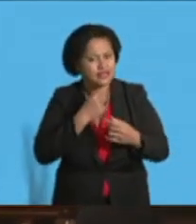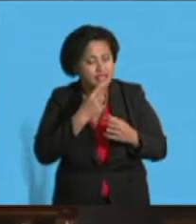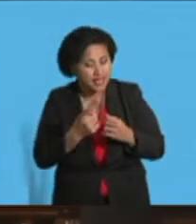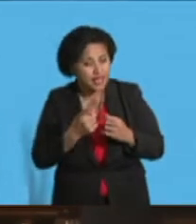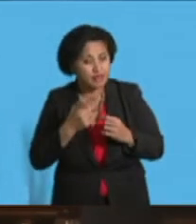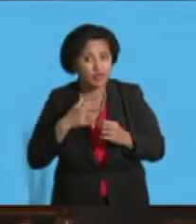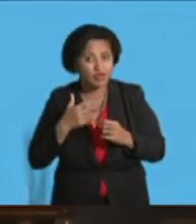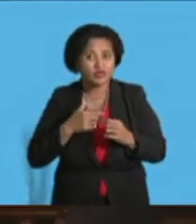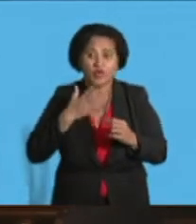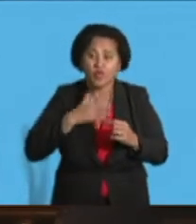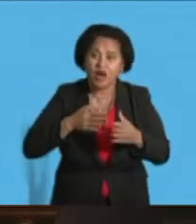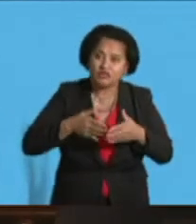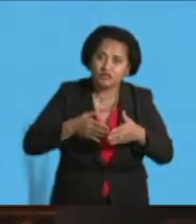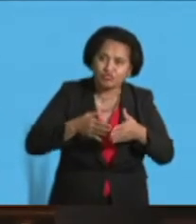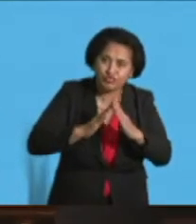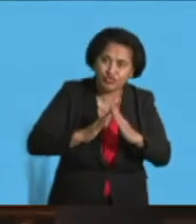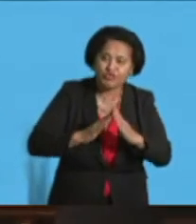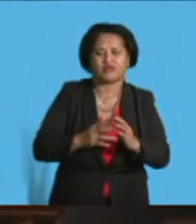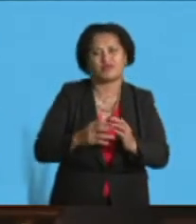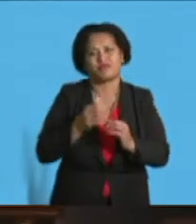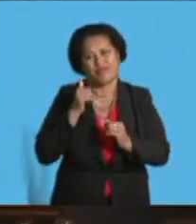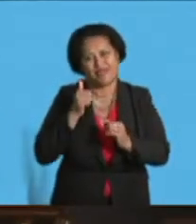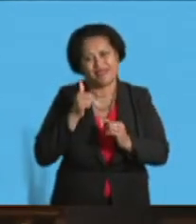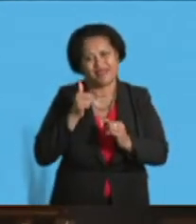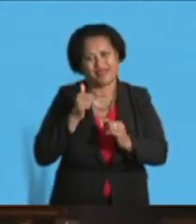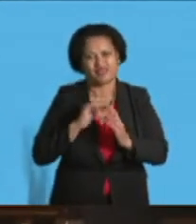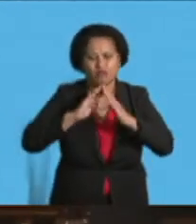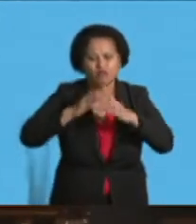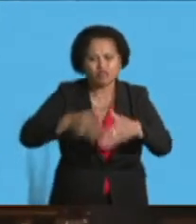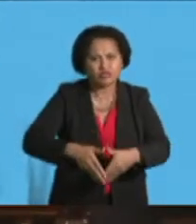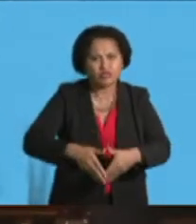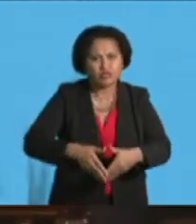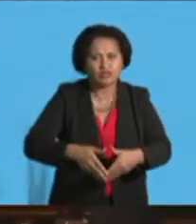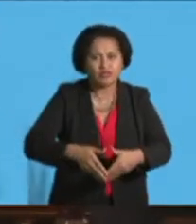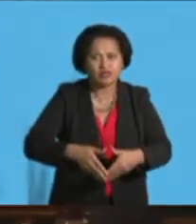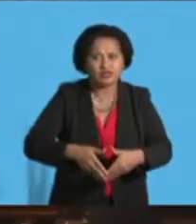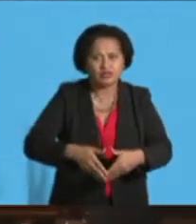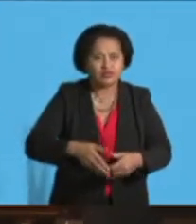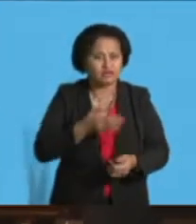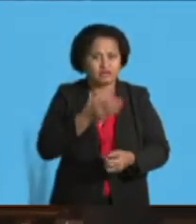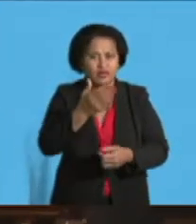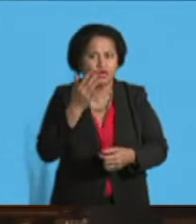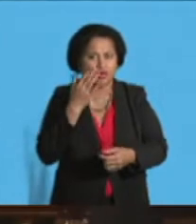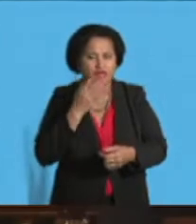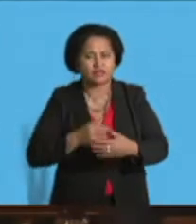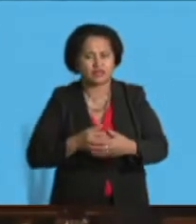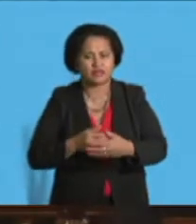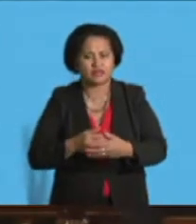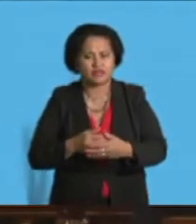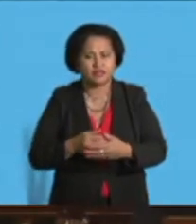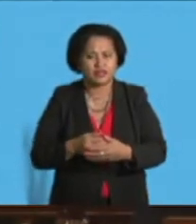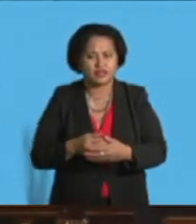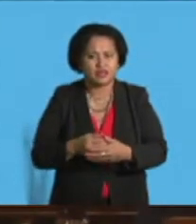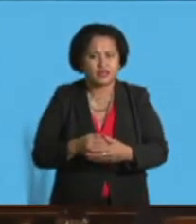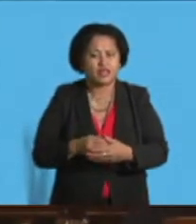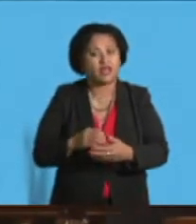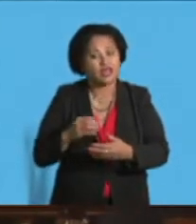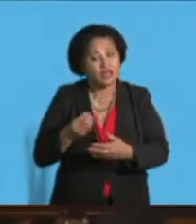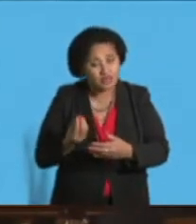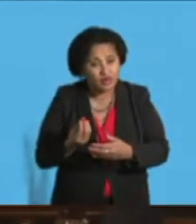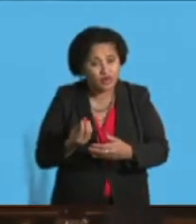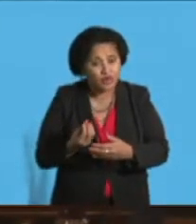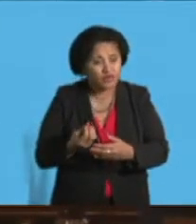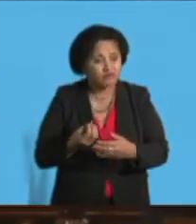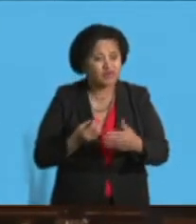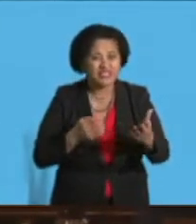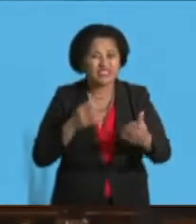we are reviving an industry that he tried his best to kill when he was at ETLDP, Madam Speaker. So he is the one, Madam Speaker, who tried his